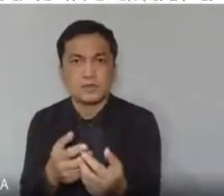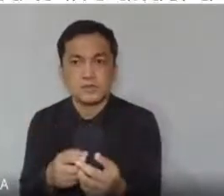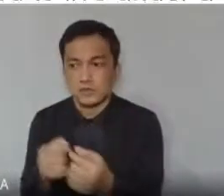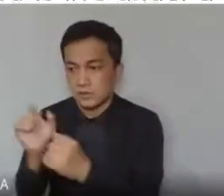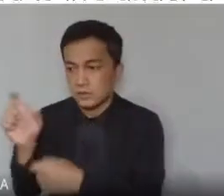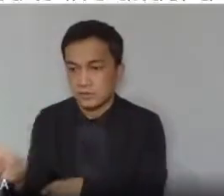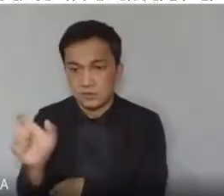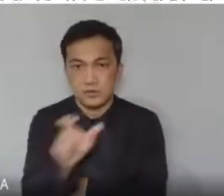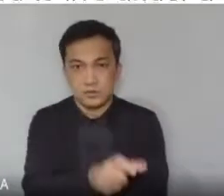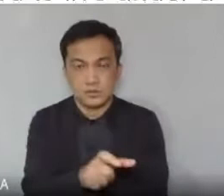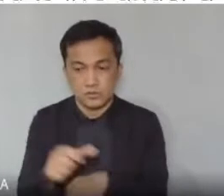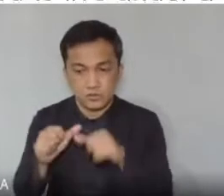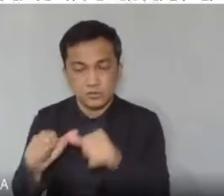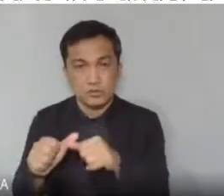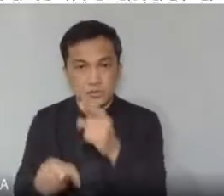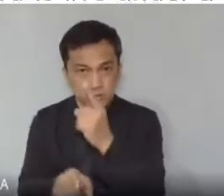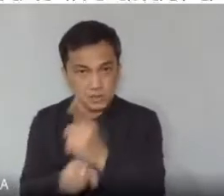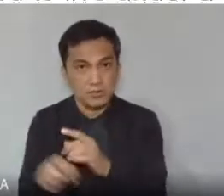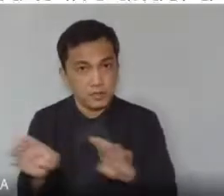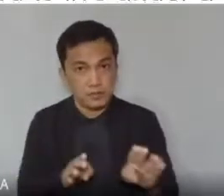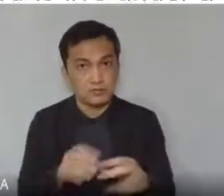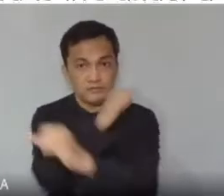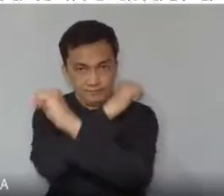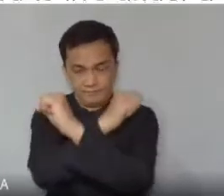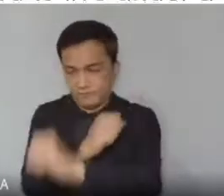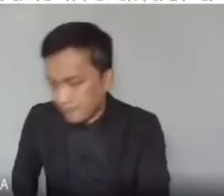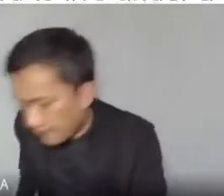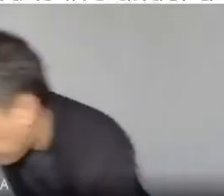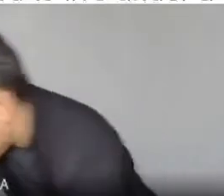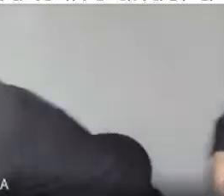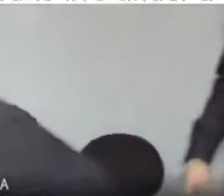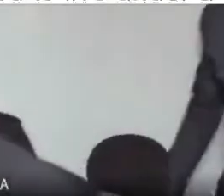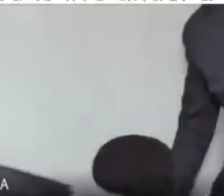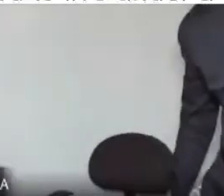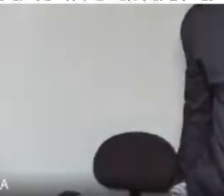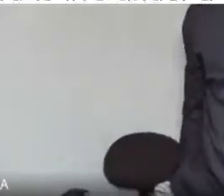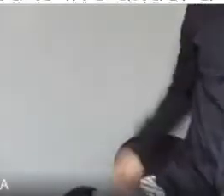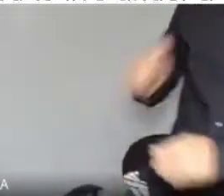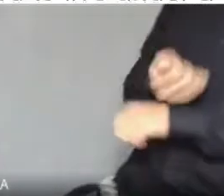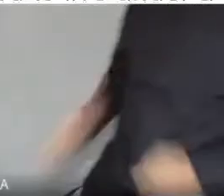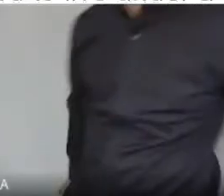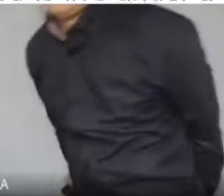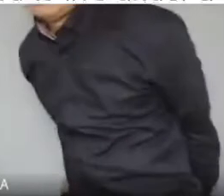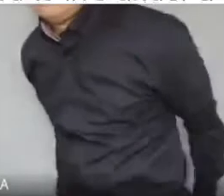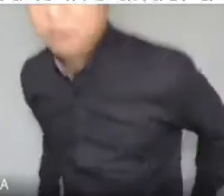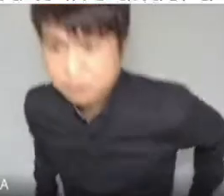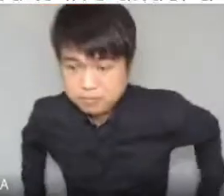of everyone, we have hotlines in the National Capital Region, in Cebu City,